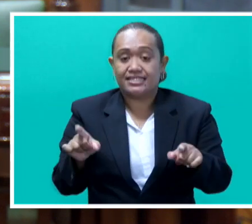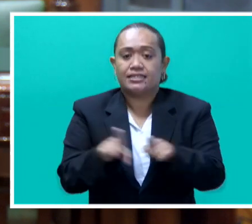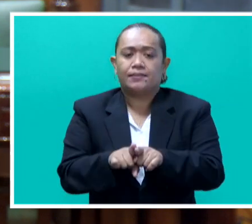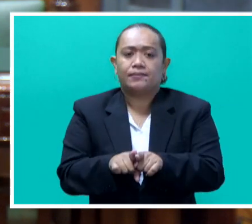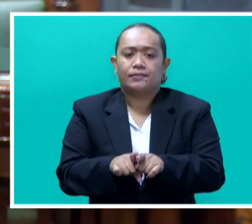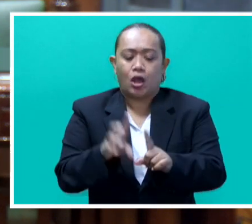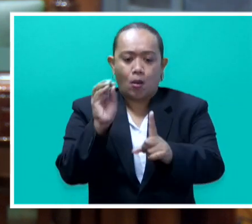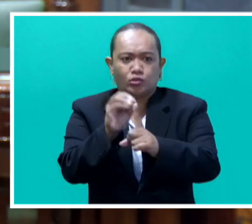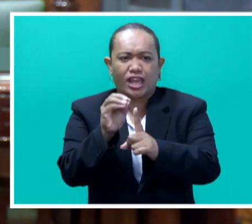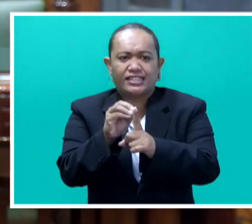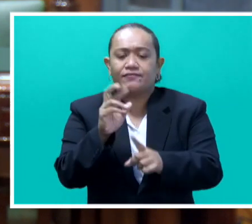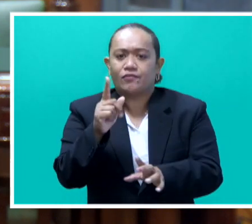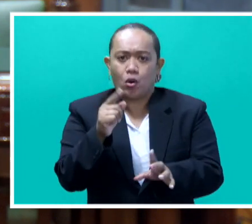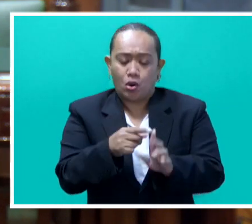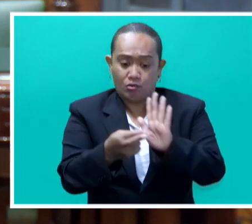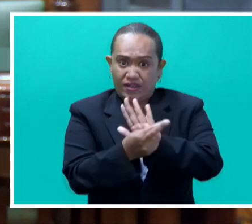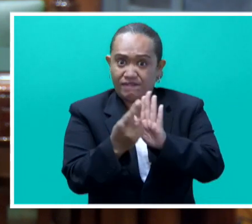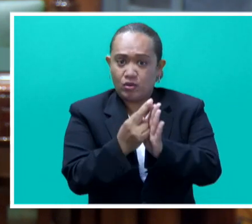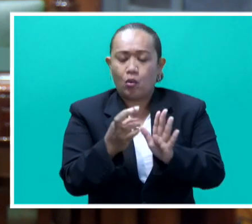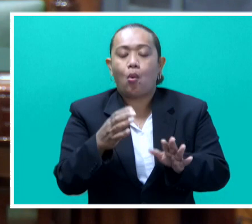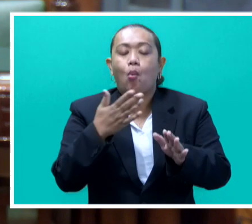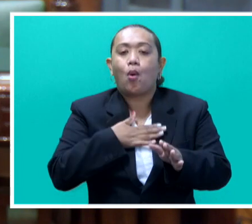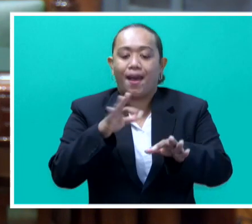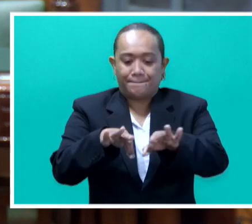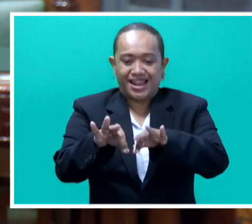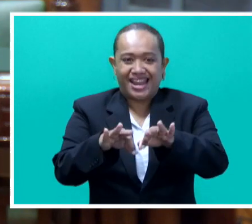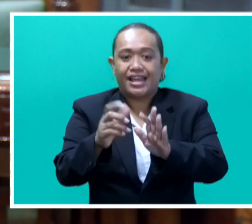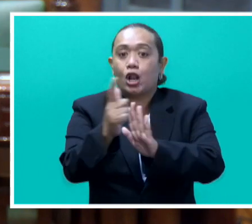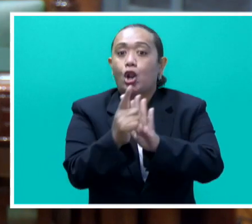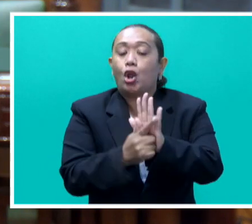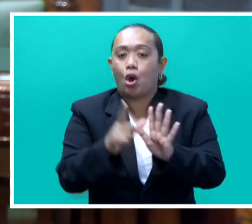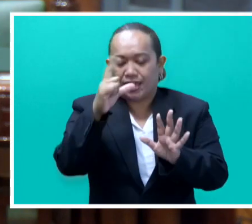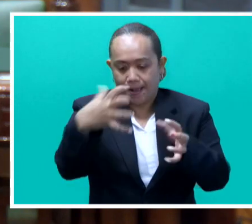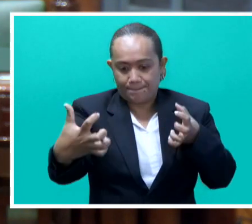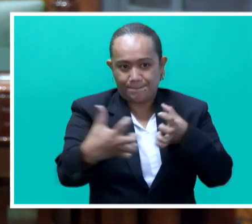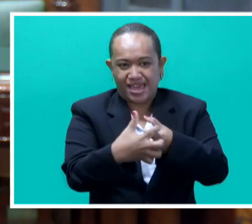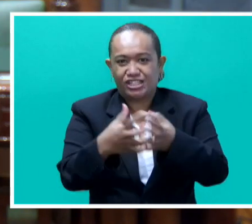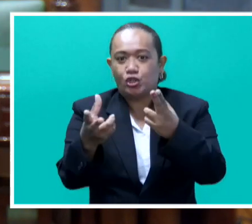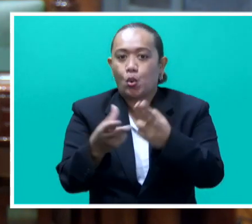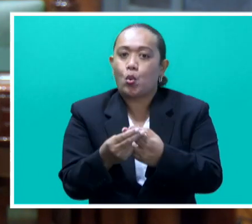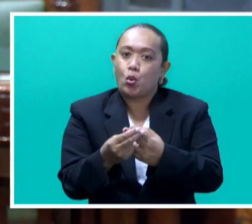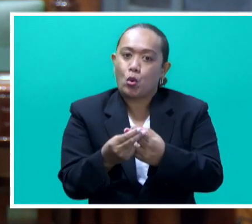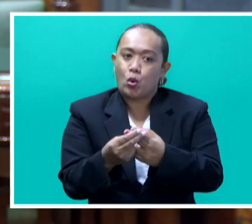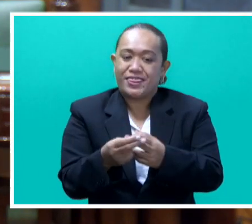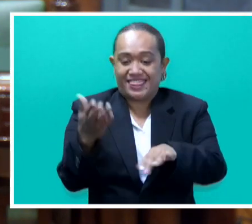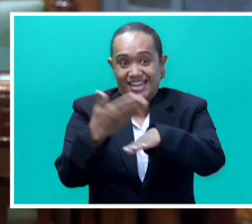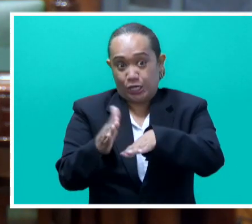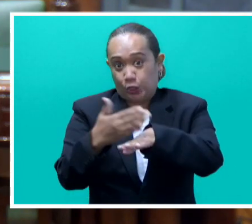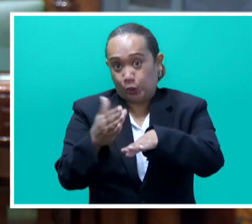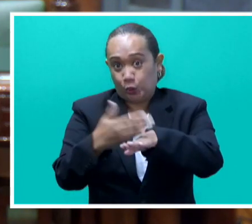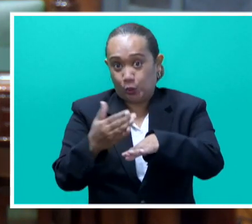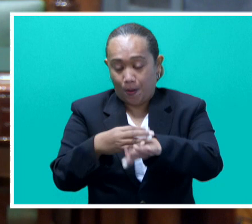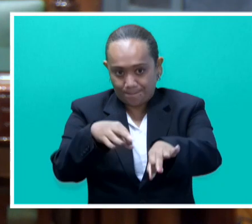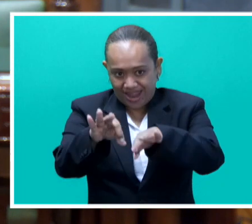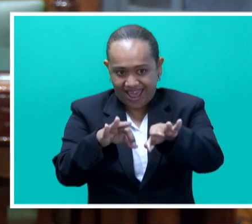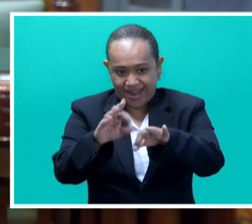create a planning law that will respond very well to modern-day planning principles and practices, including development